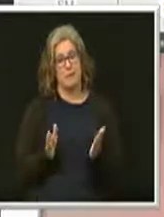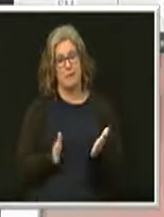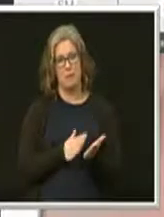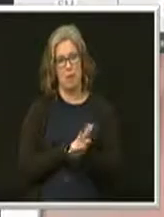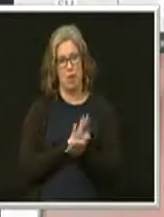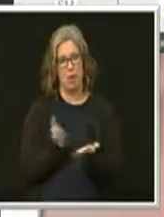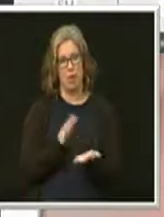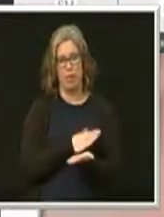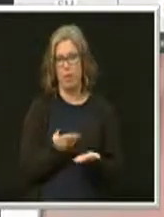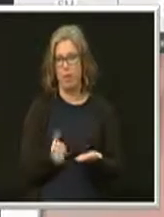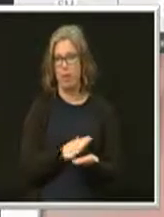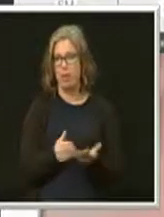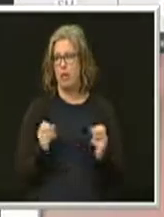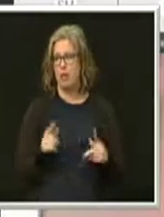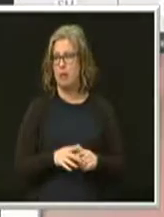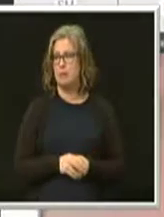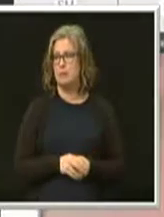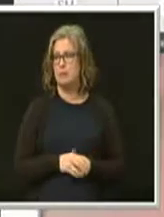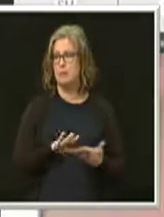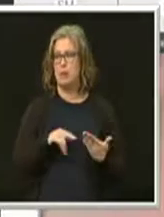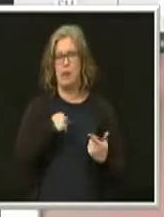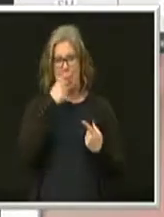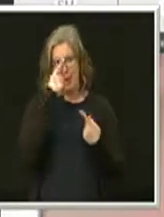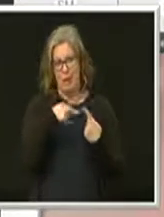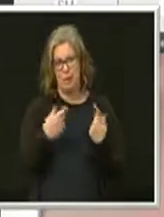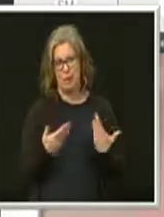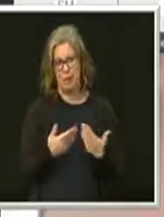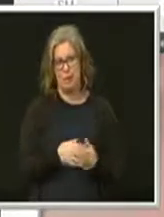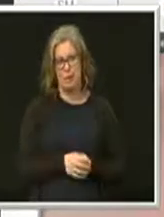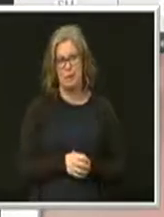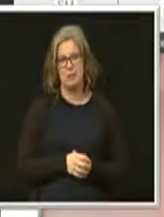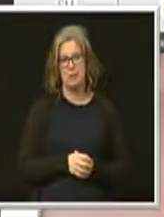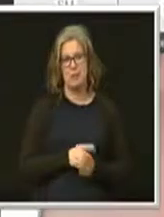Okay. Excuse my allergy here.